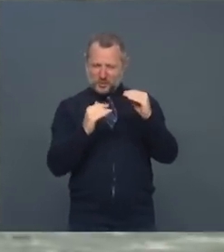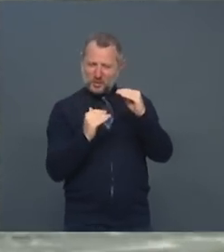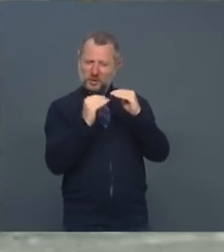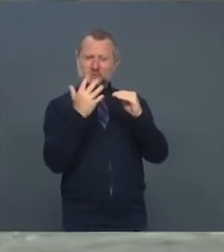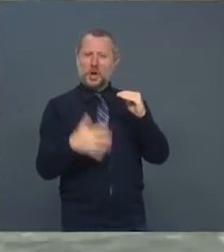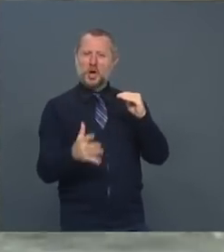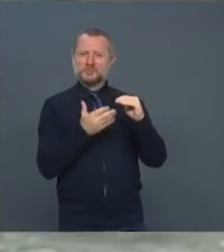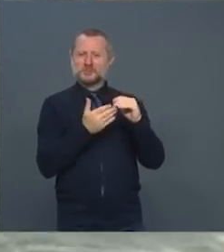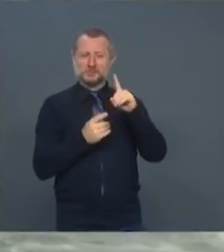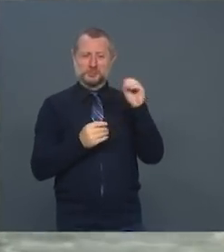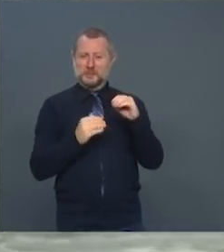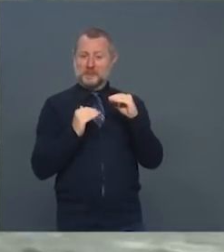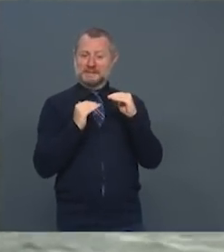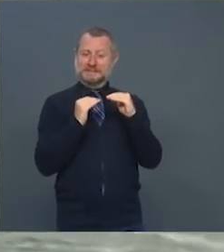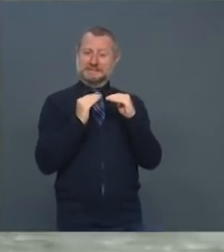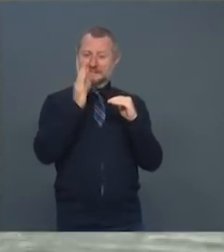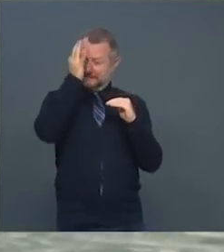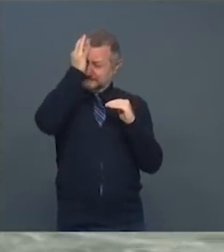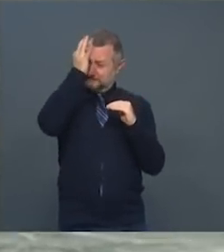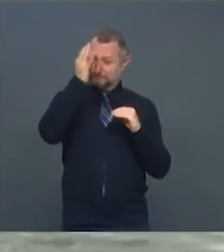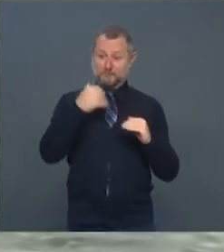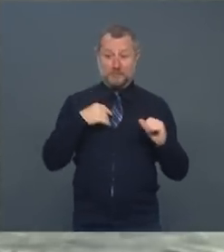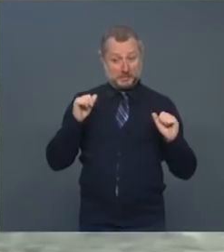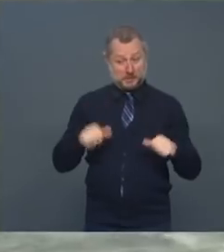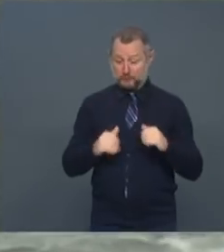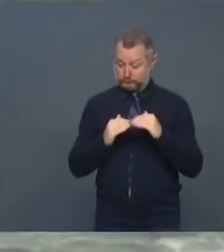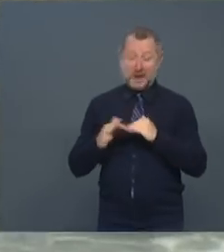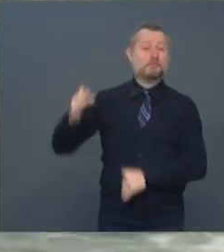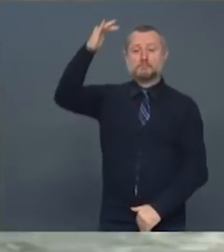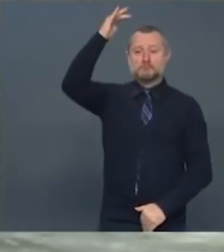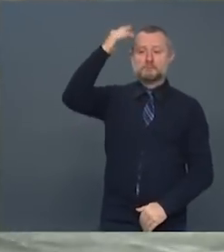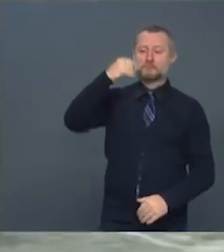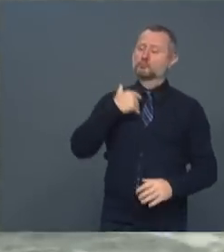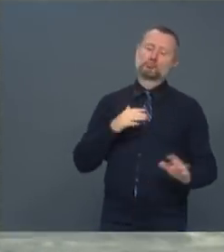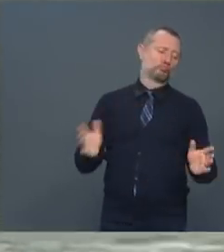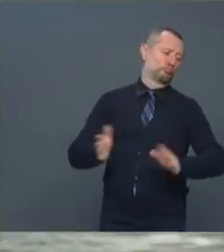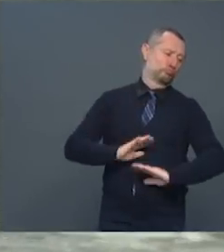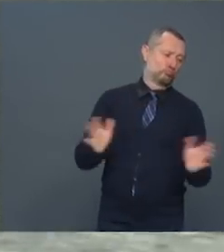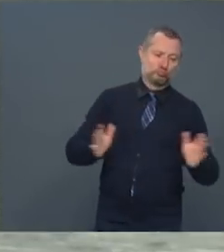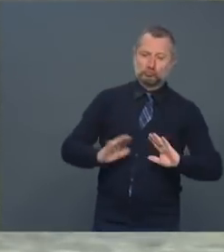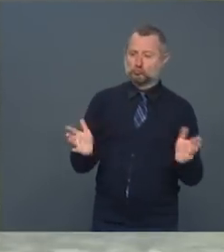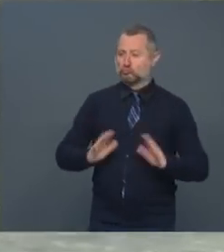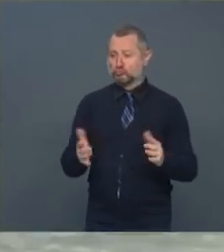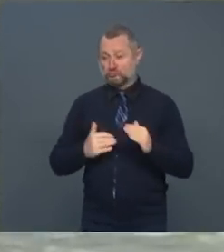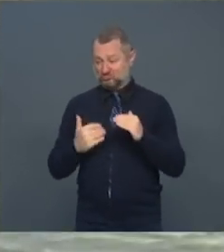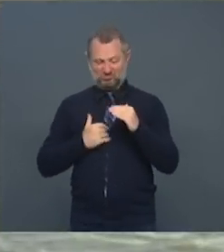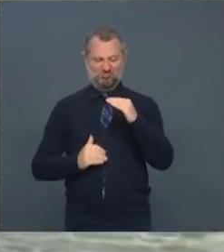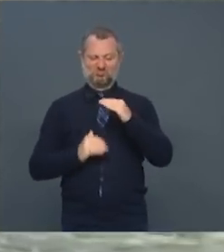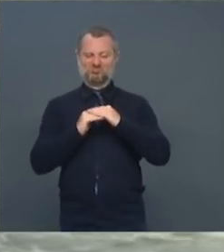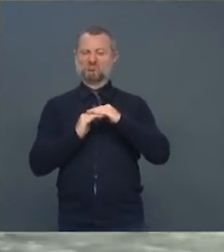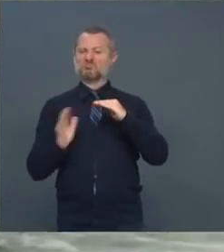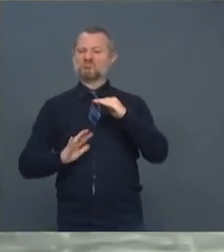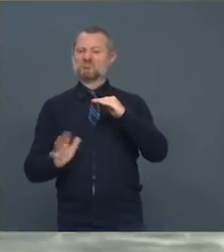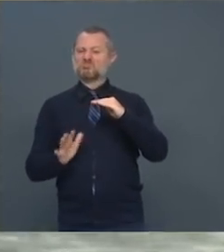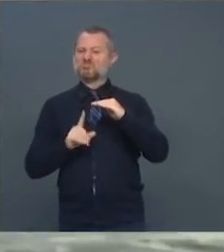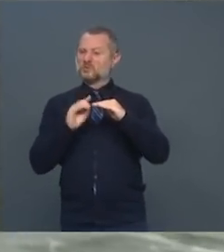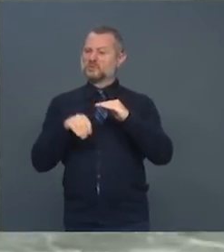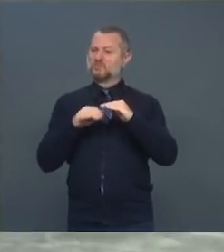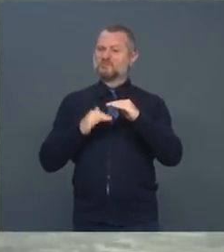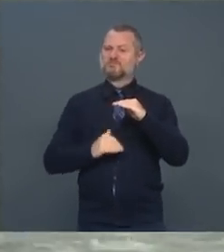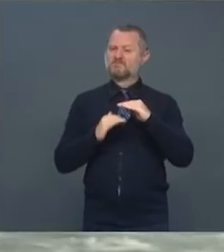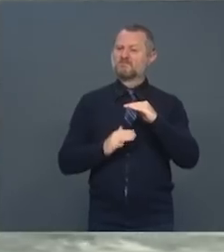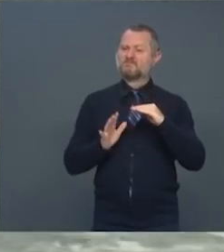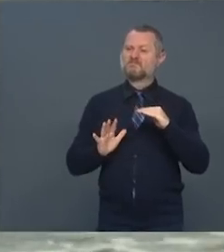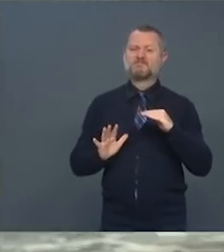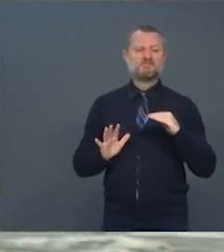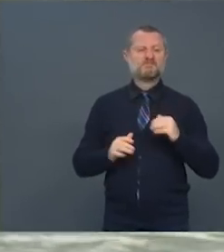It's not like we have a margin of error here, my friends. We are right up against it. And that's